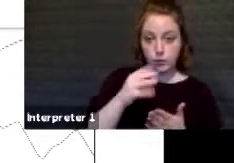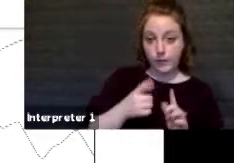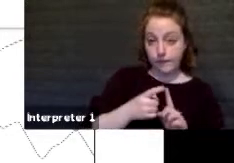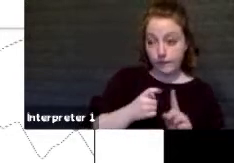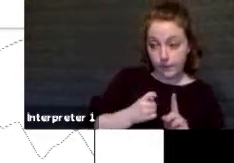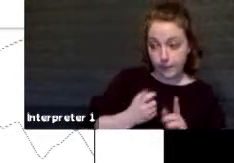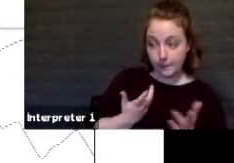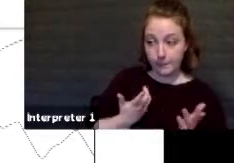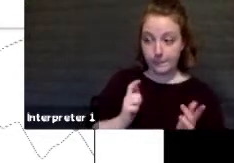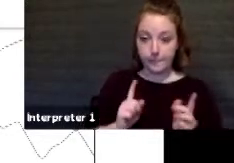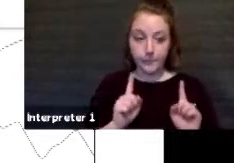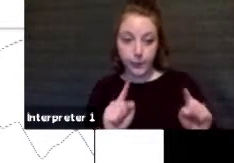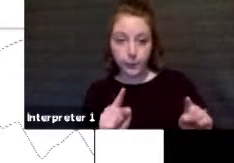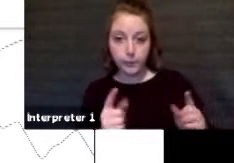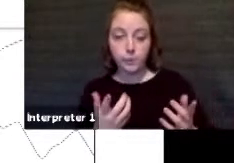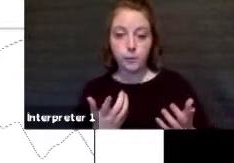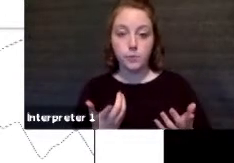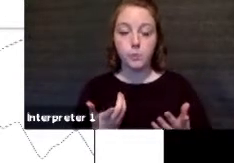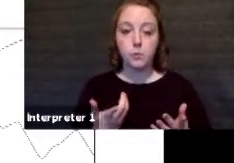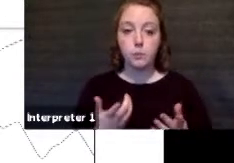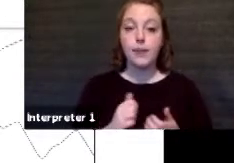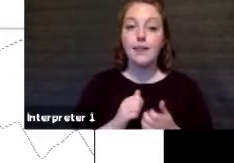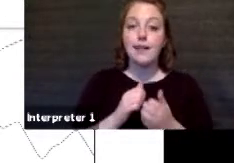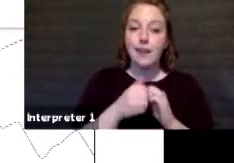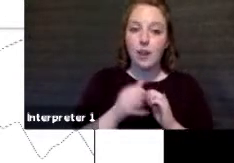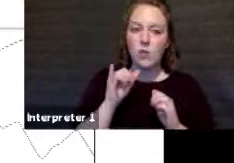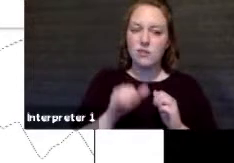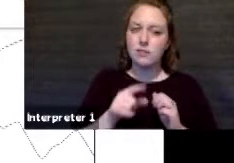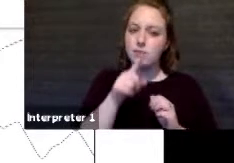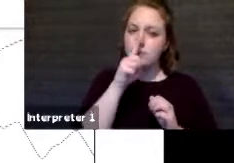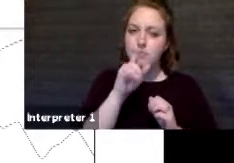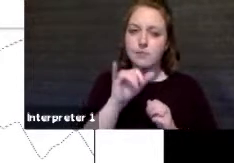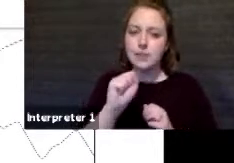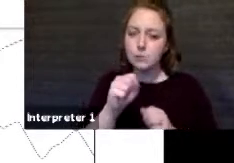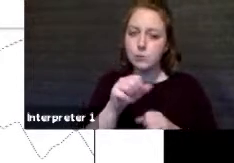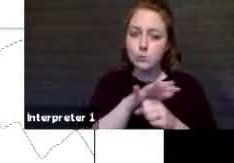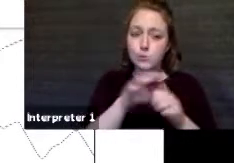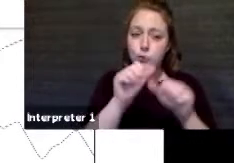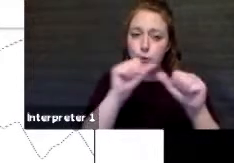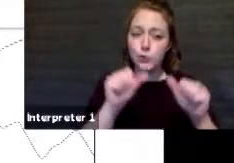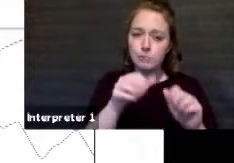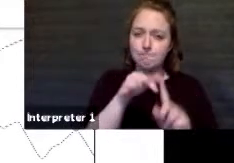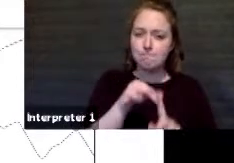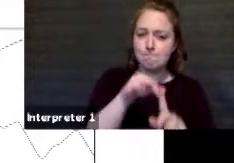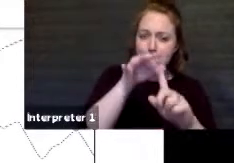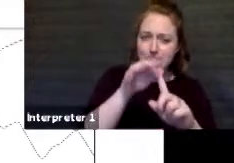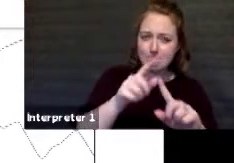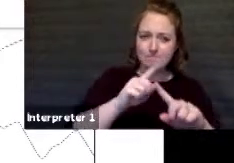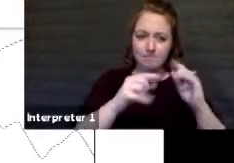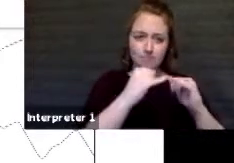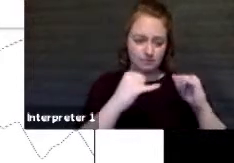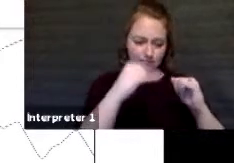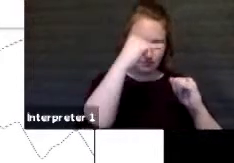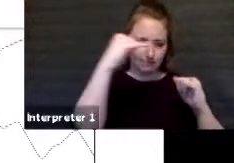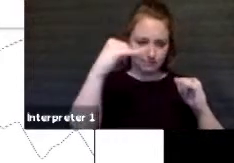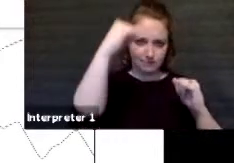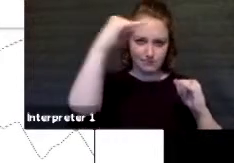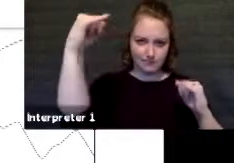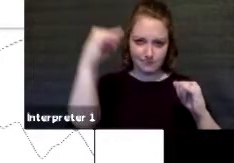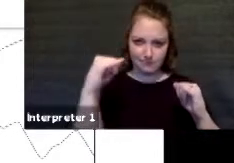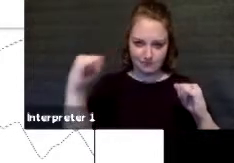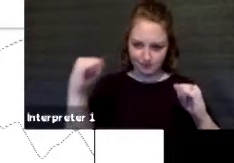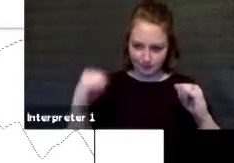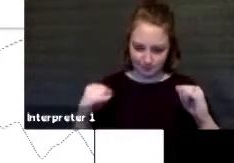and in particular, a better picture of how that unique shape of the Indian Spring zone affects where students zoned Indian